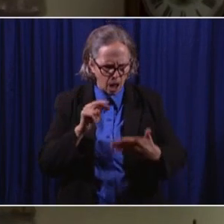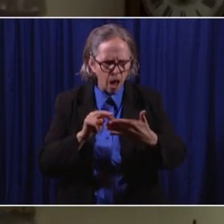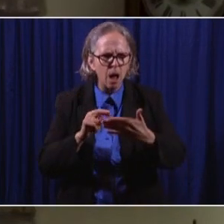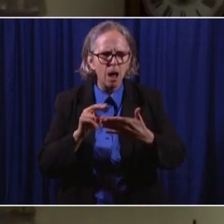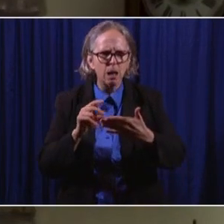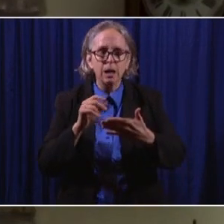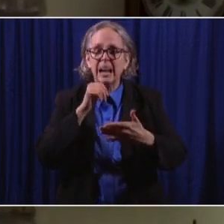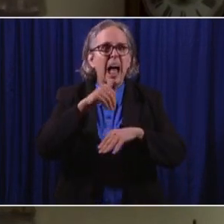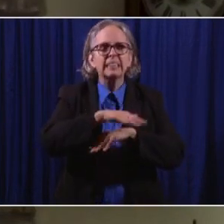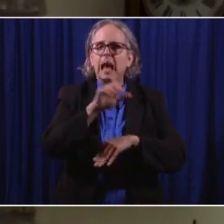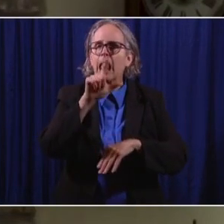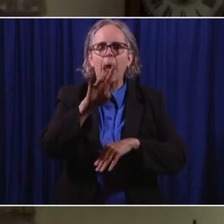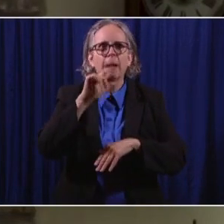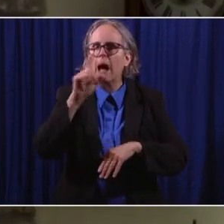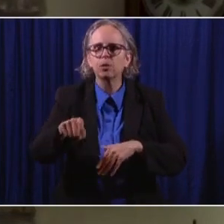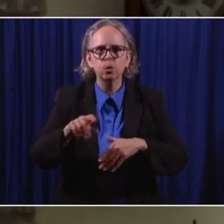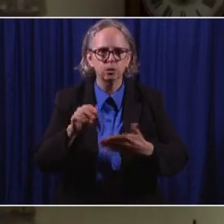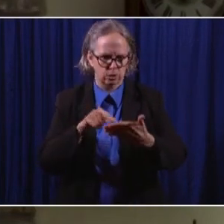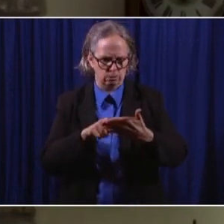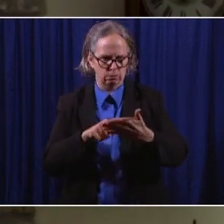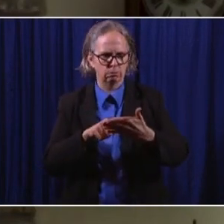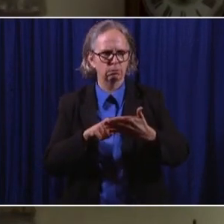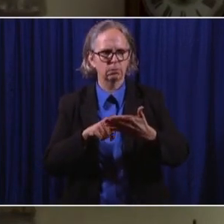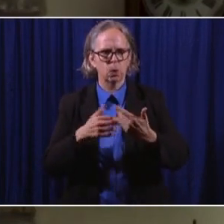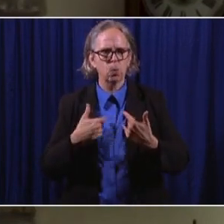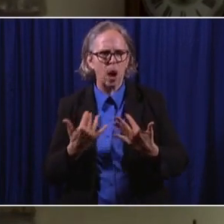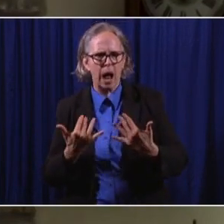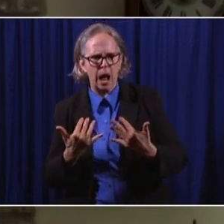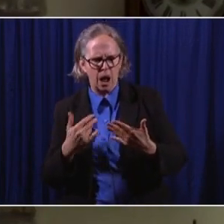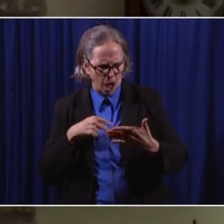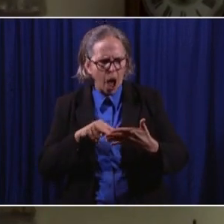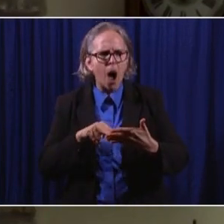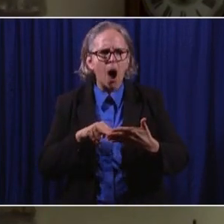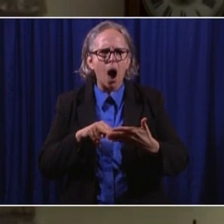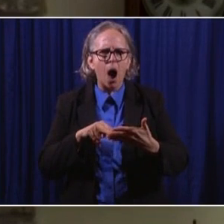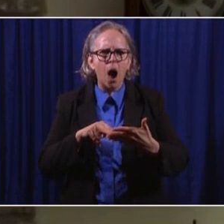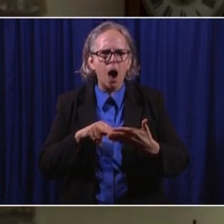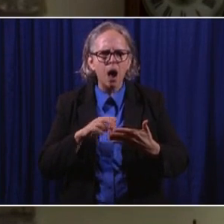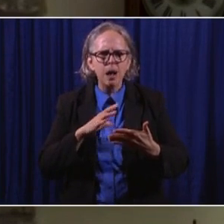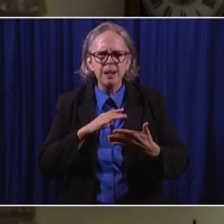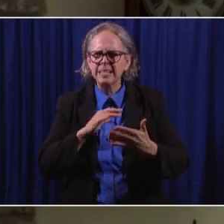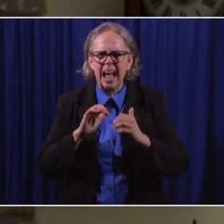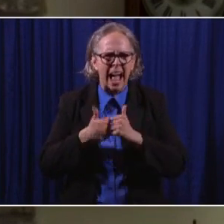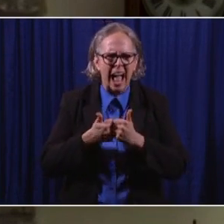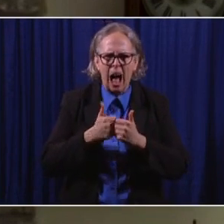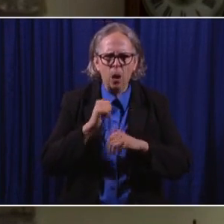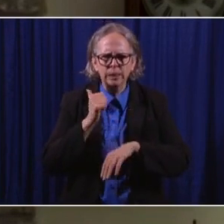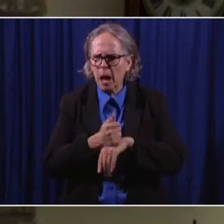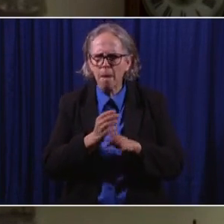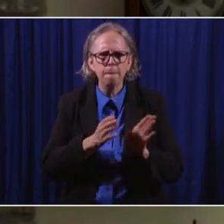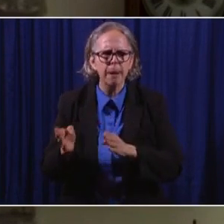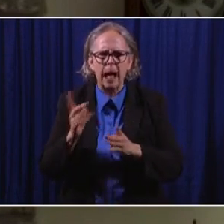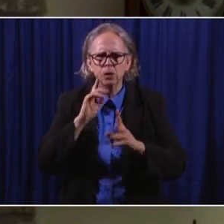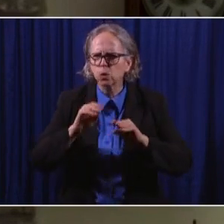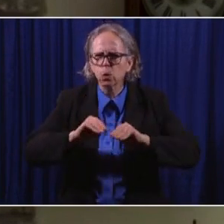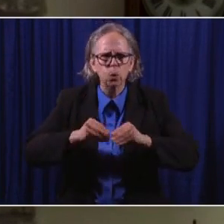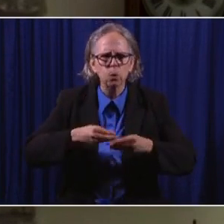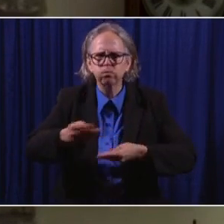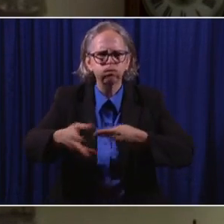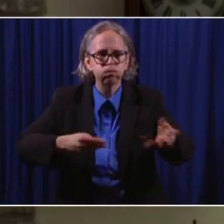So we're looking now and coming up with a plan that we were working on today about how do